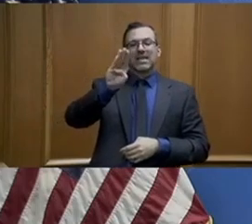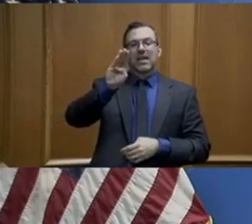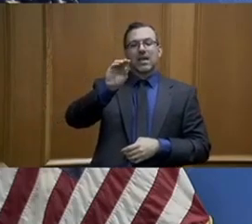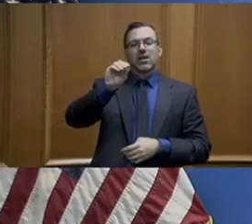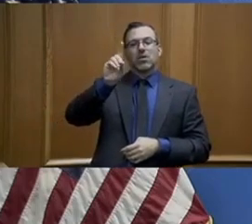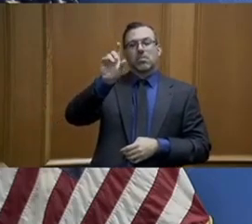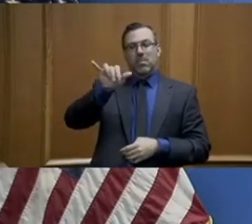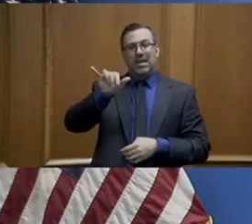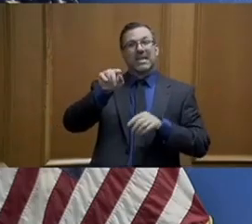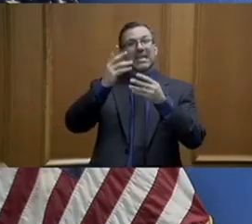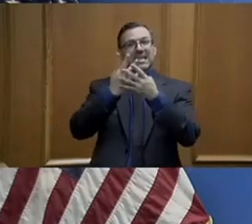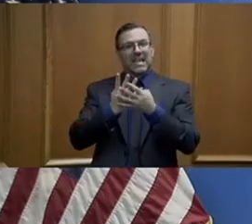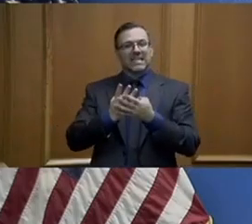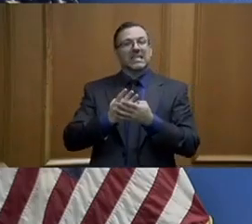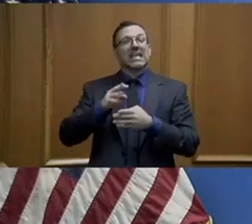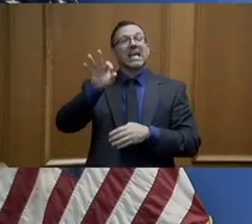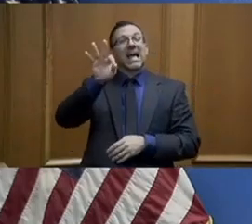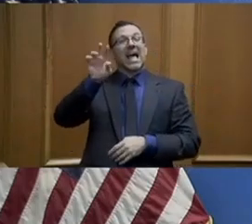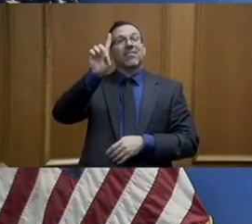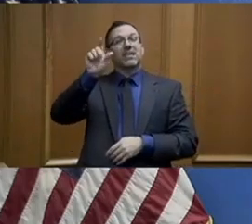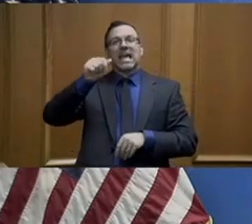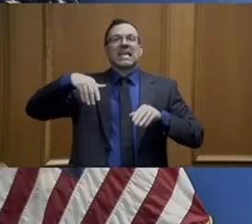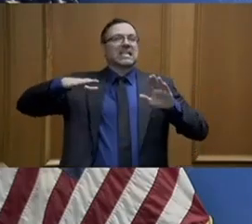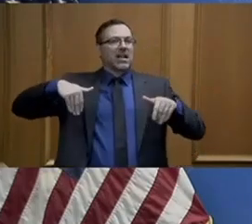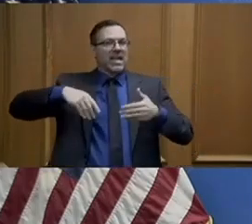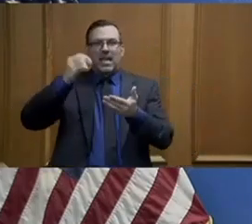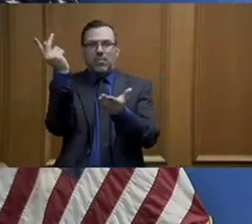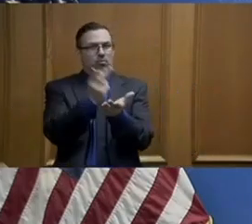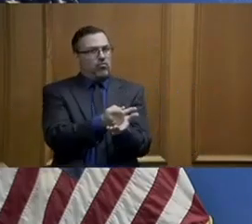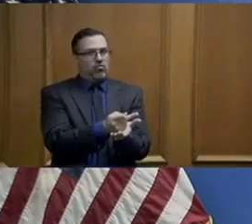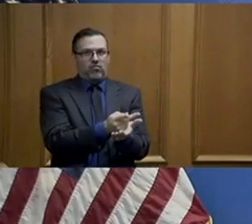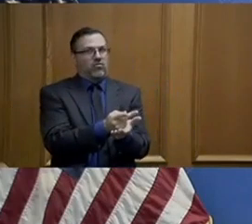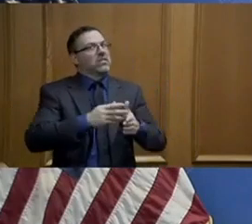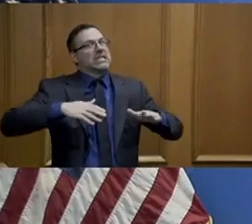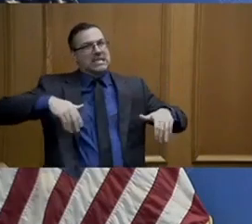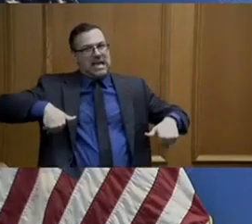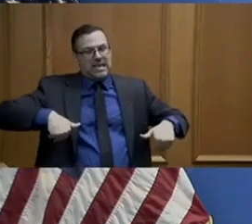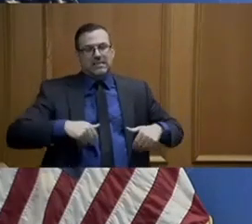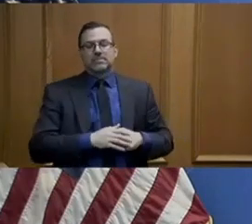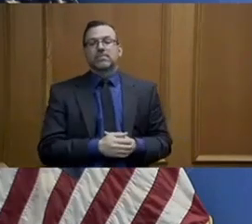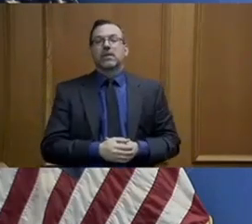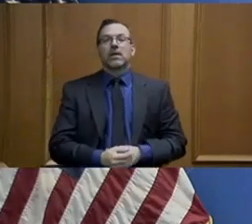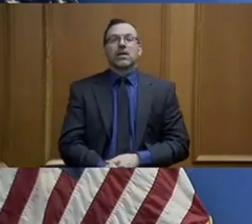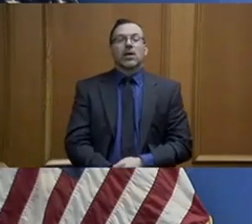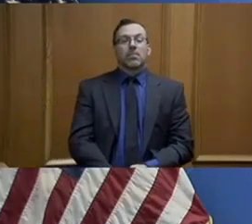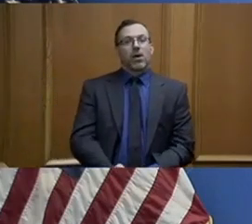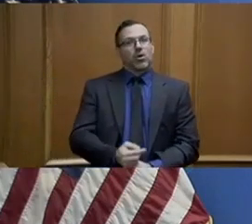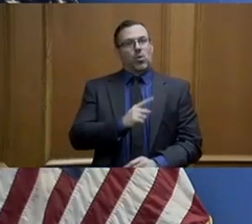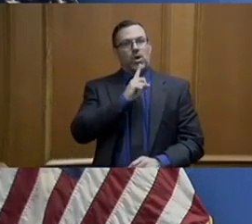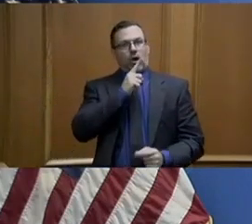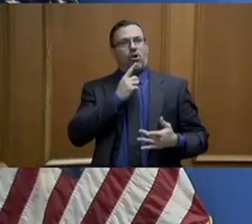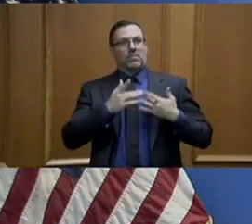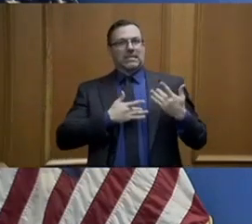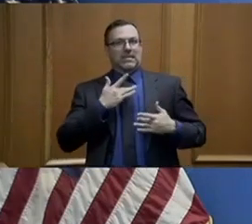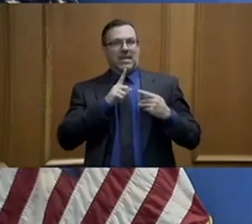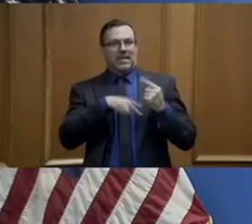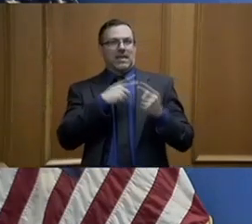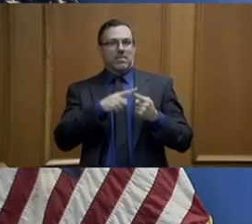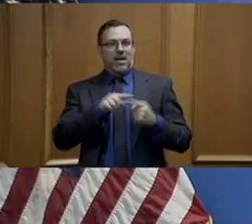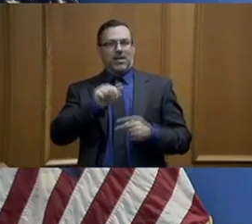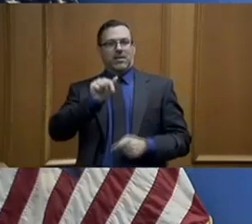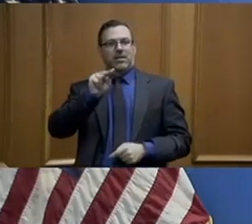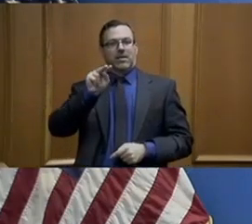not FDA approved and are not considered to be reliable. However, we are really excited about the prospect of antibody testing